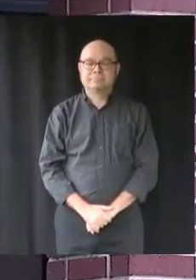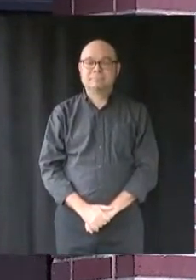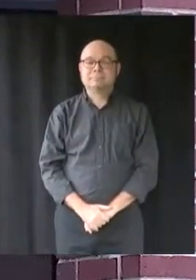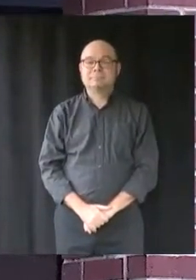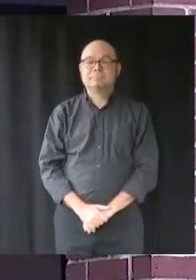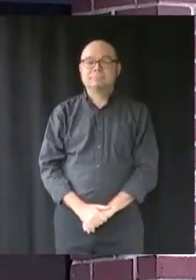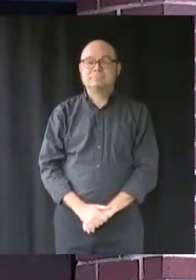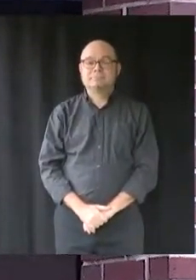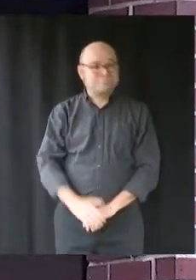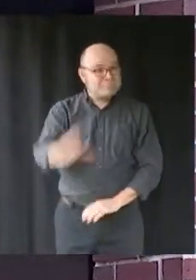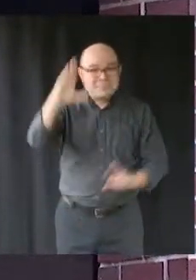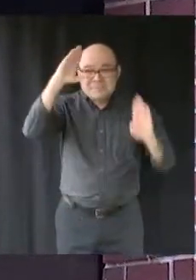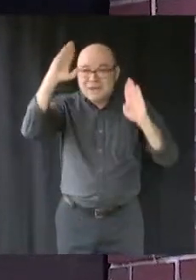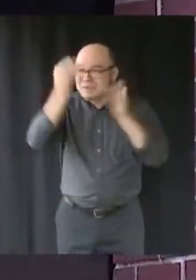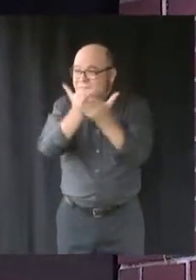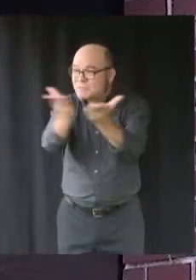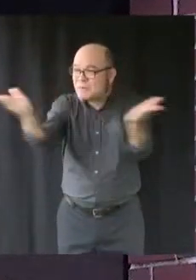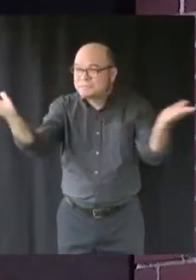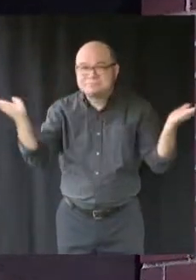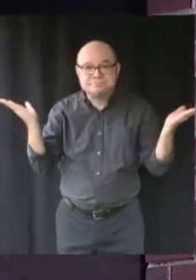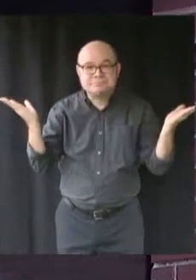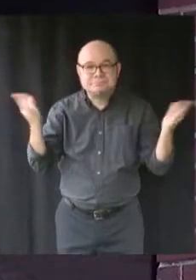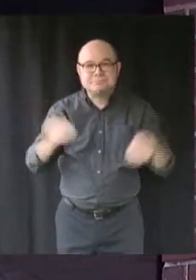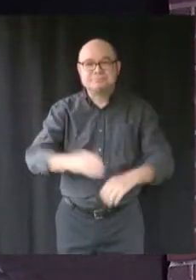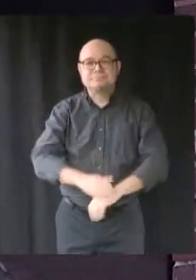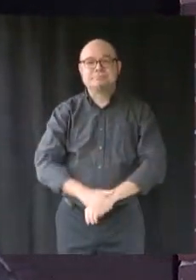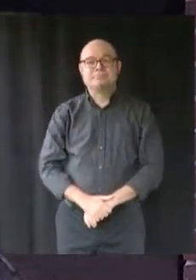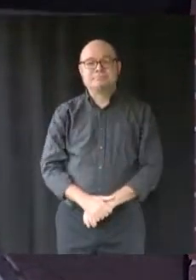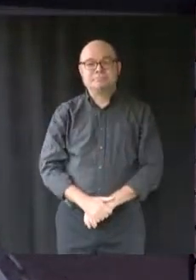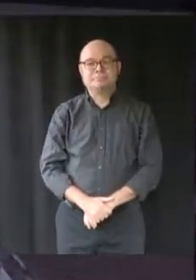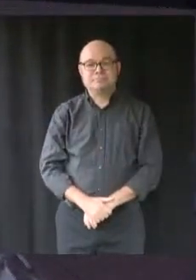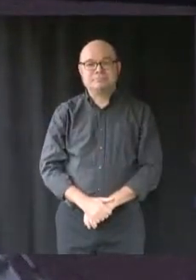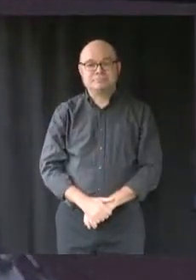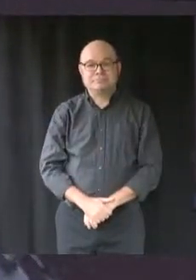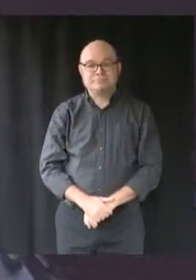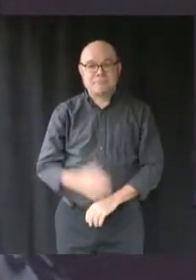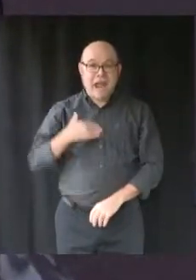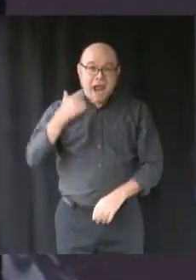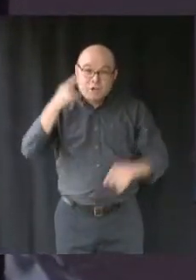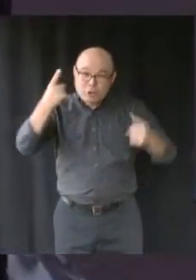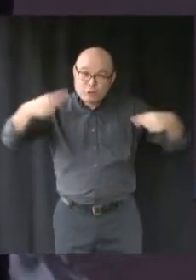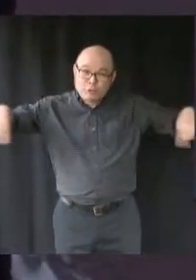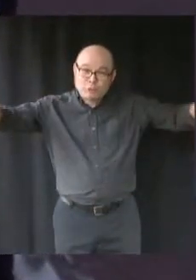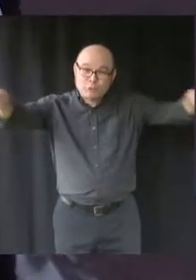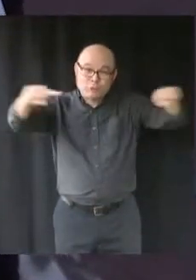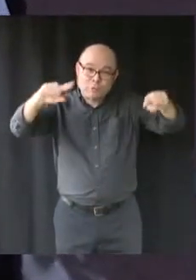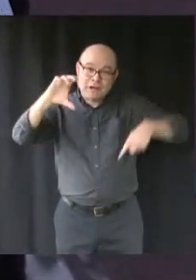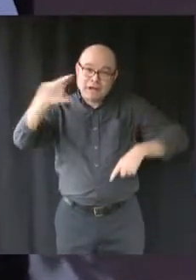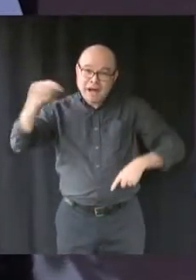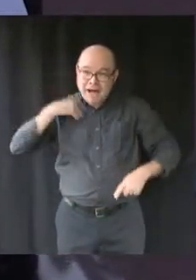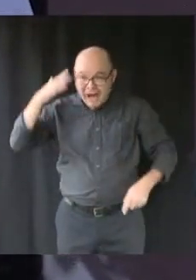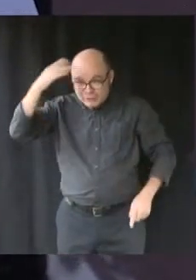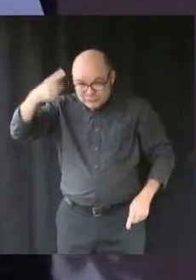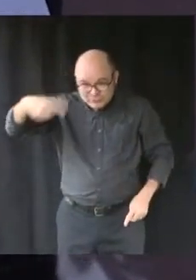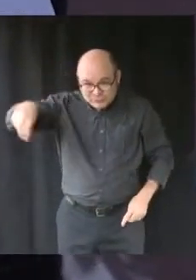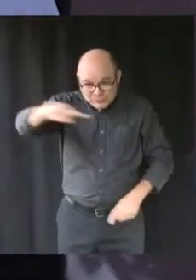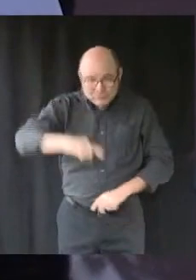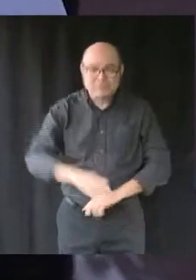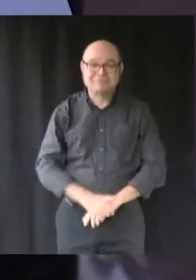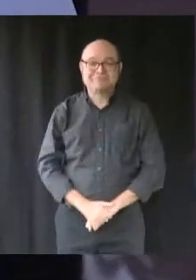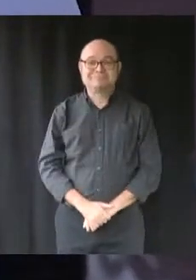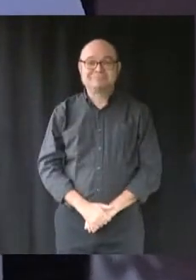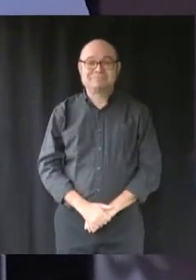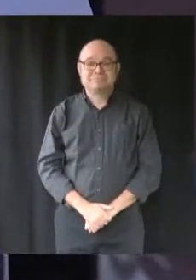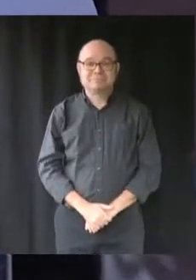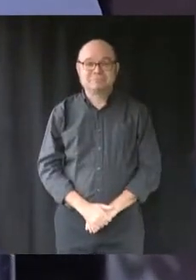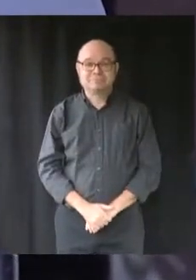Hello, everyone. I know that for all of you here in Connecticut, there is no introduction needed for our next